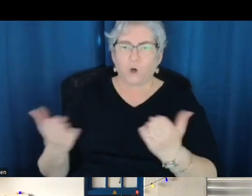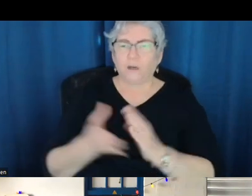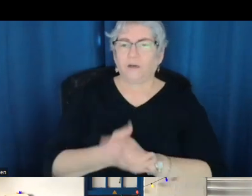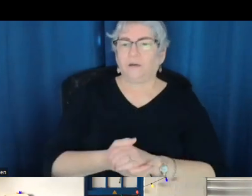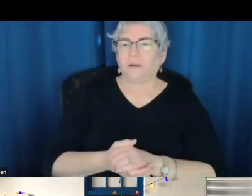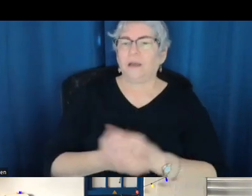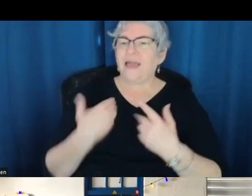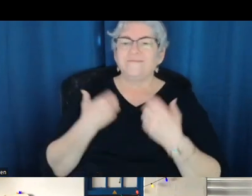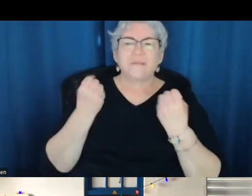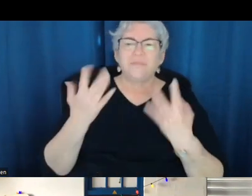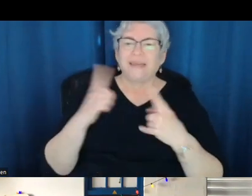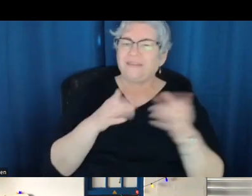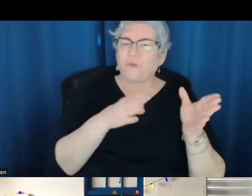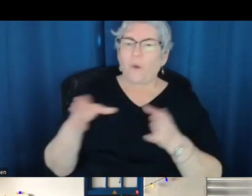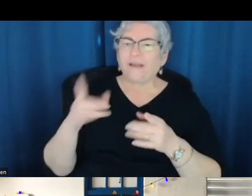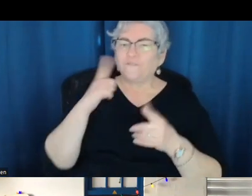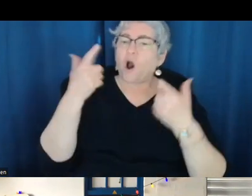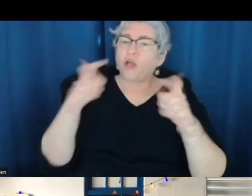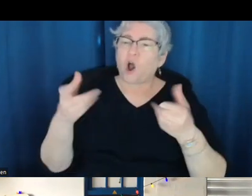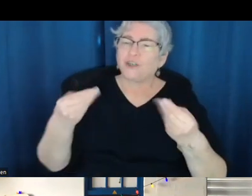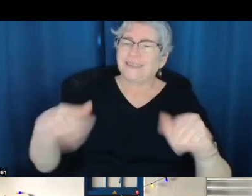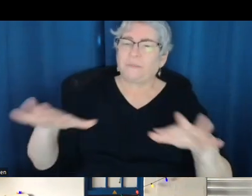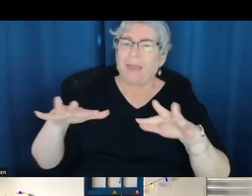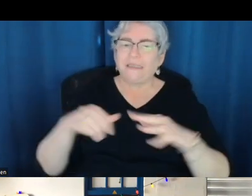There are many different methods. For the larger spaces,